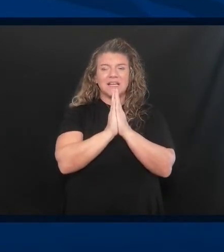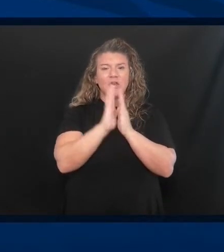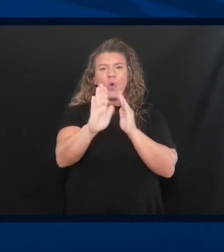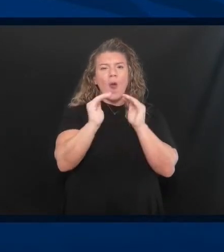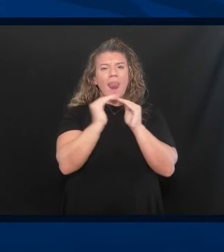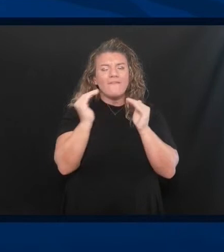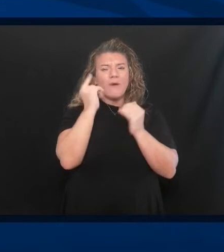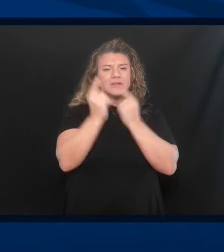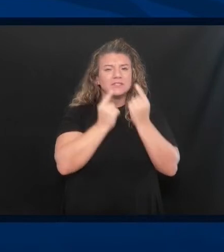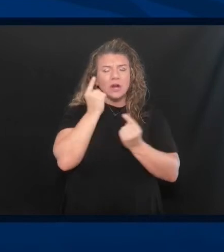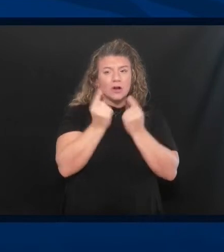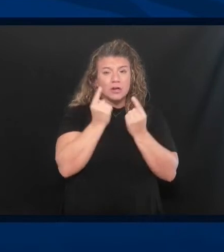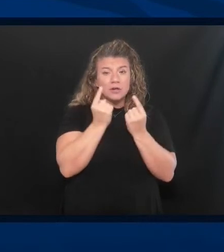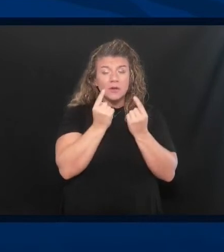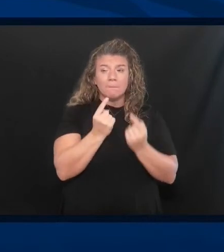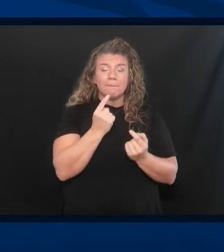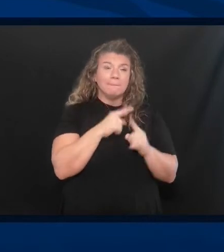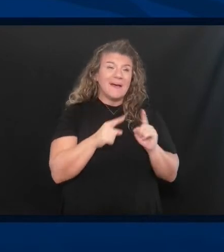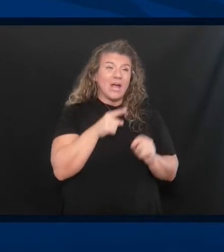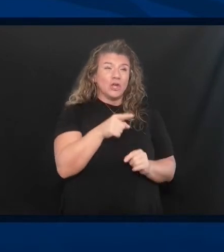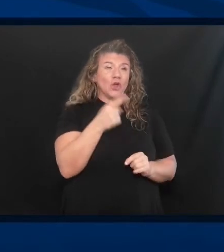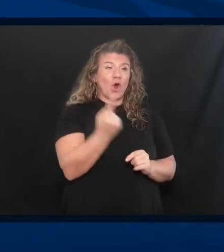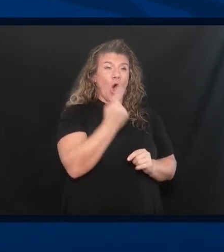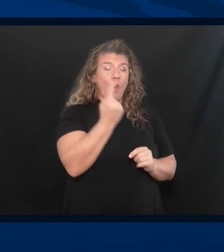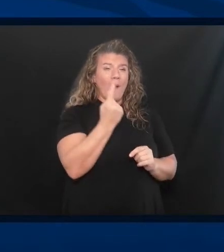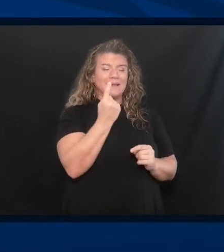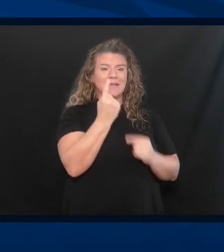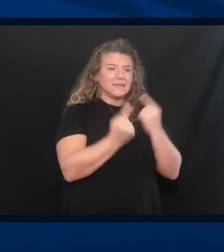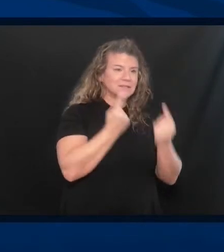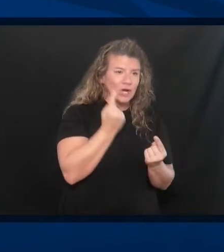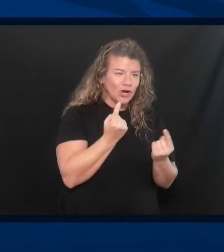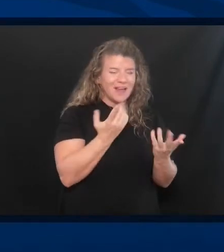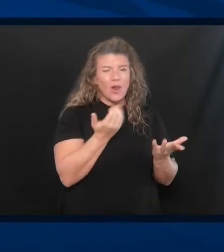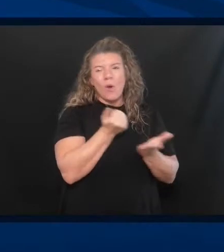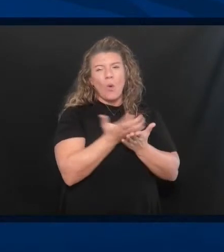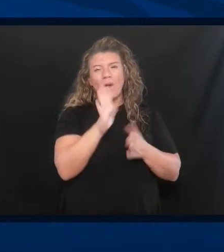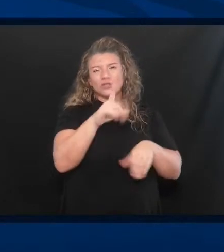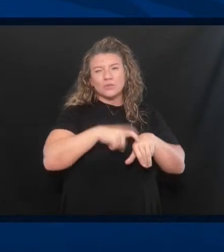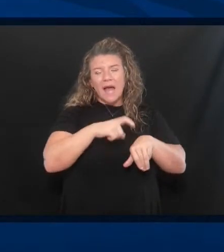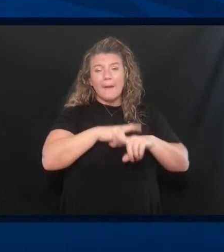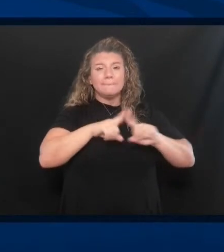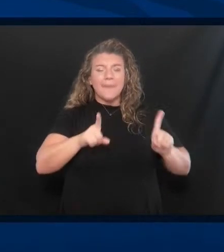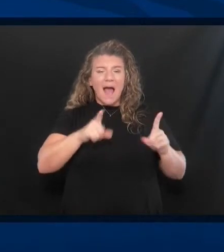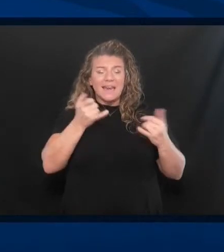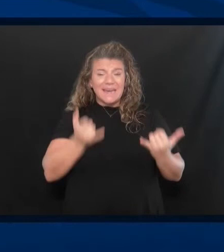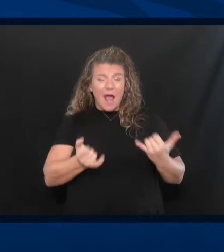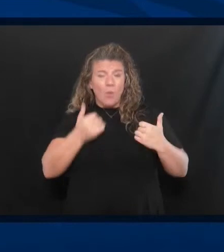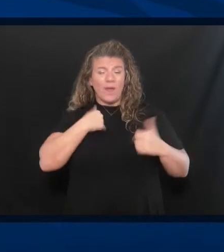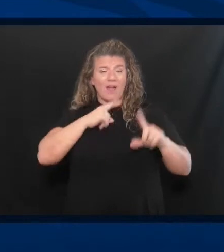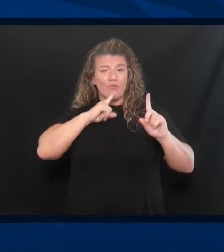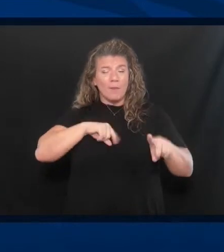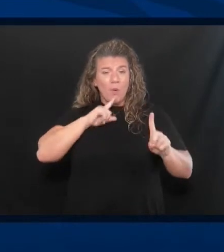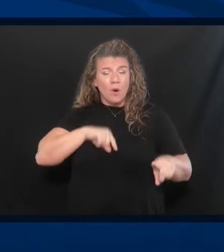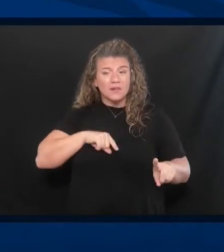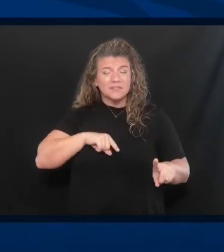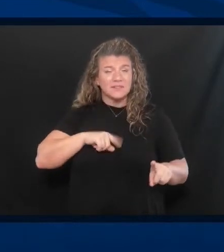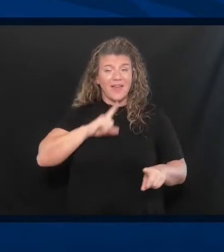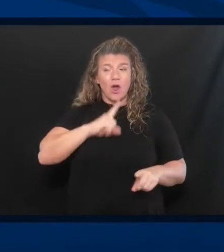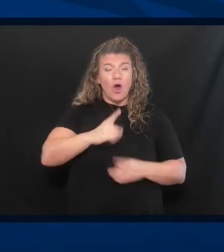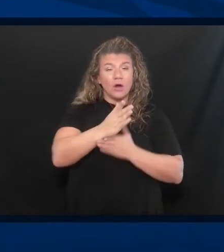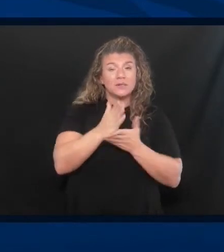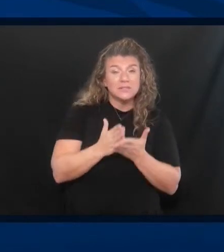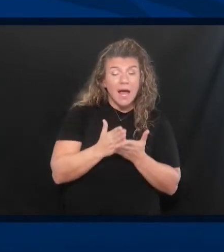but you say you're always concerned, so I'm not going to waste your time with that. But with reports that there are